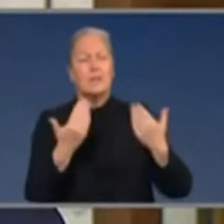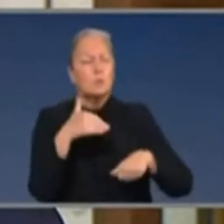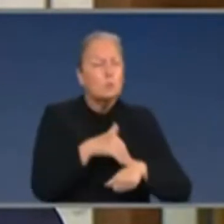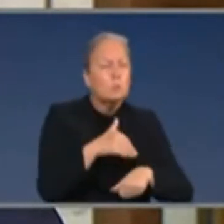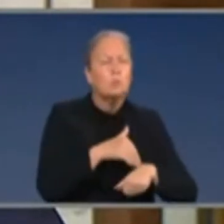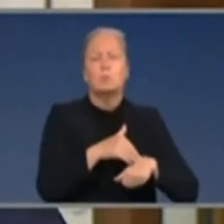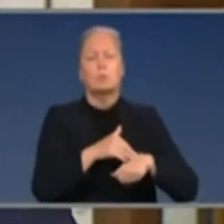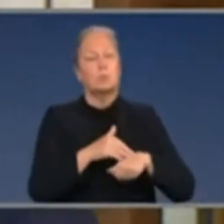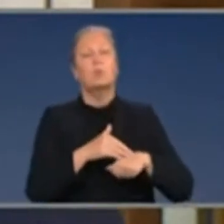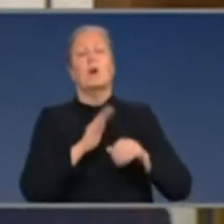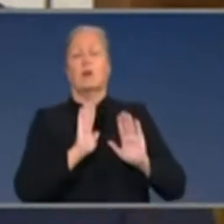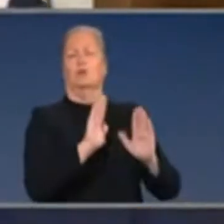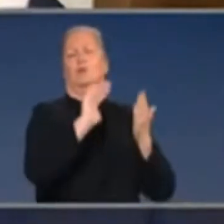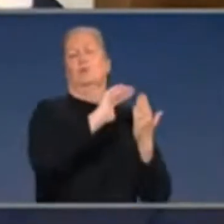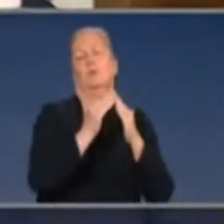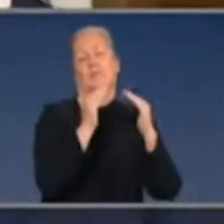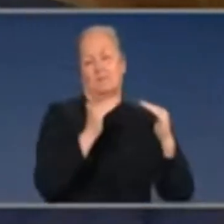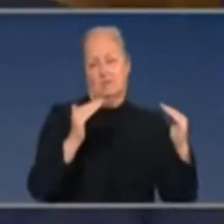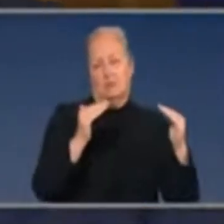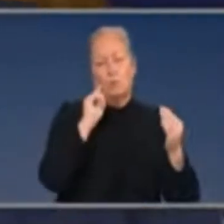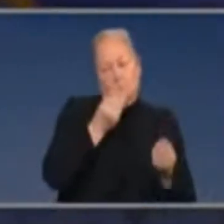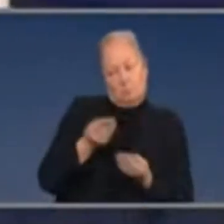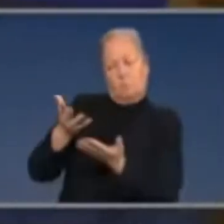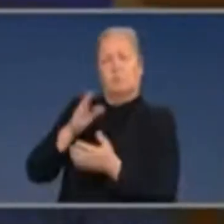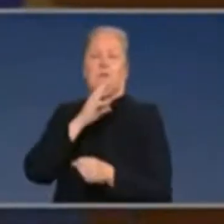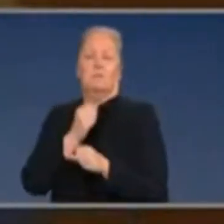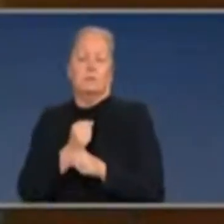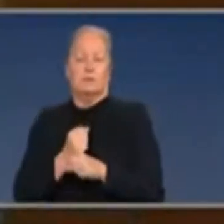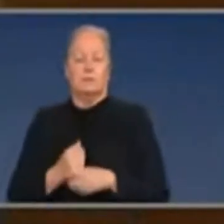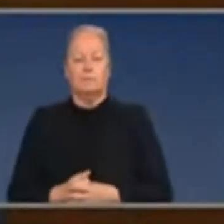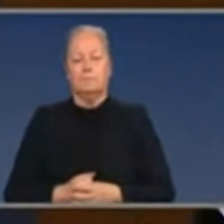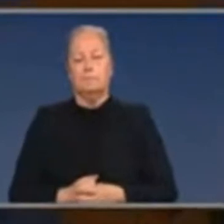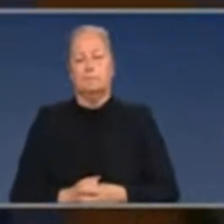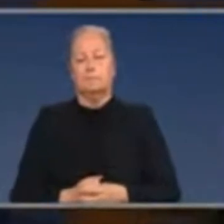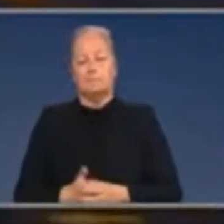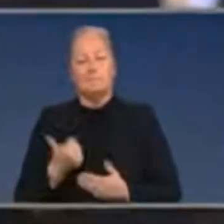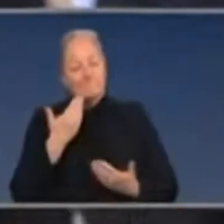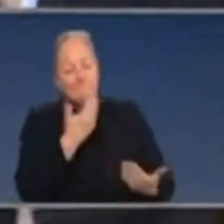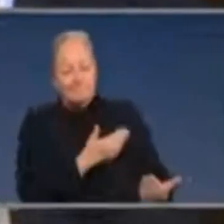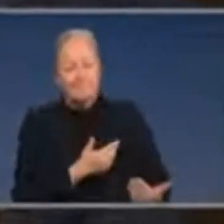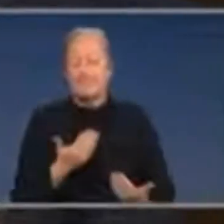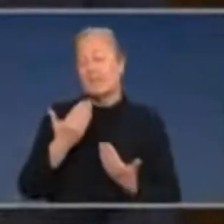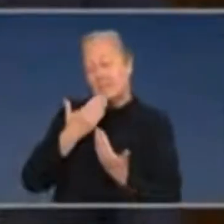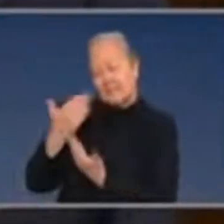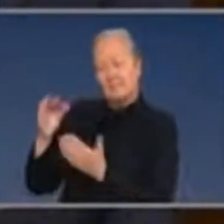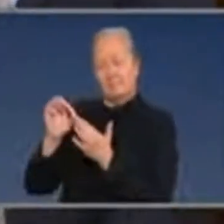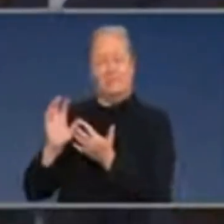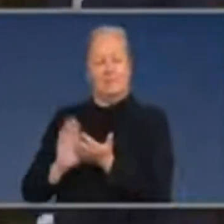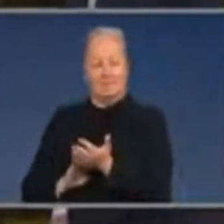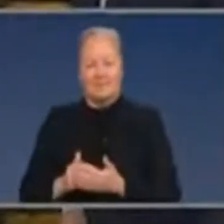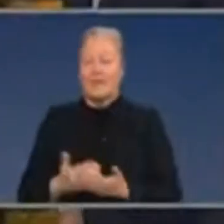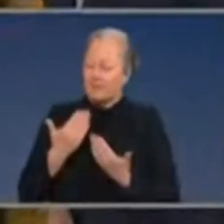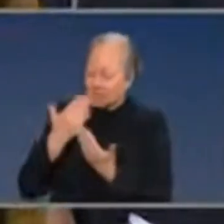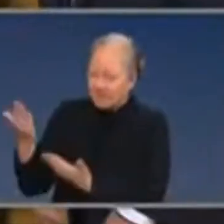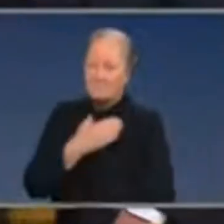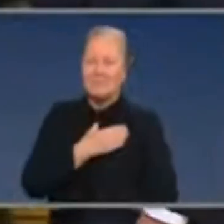on them at the community level as well. Okay, well, so Pat, if I can say thank you. Thank you very much, Prime Minister. Thank you very much.